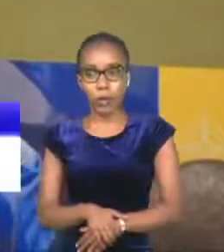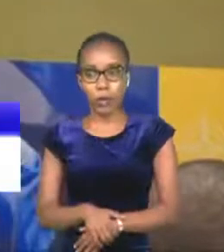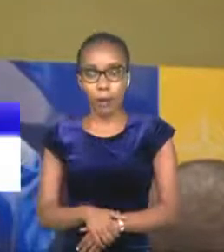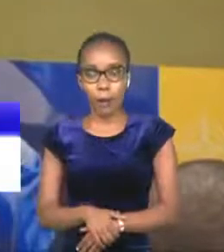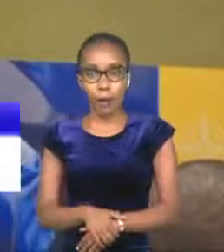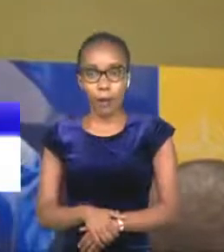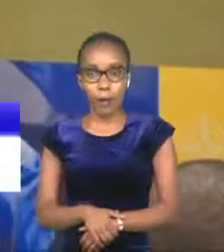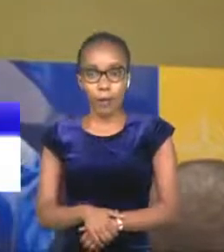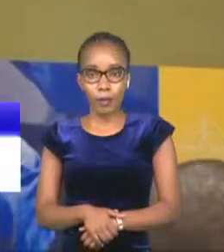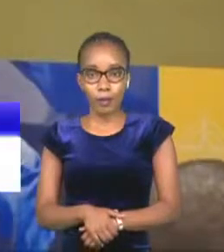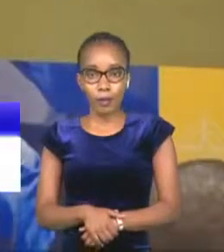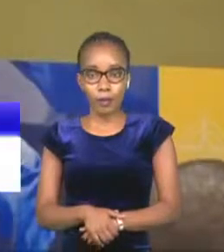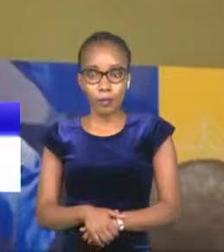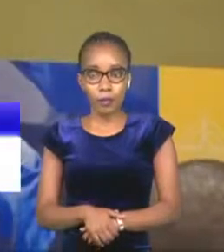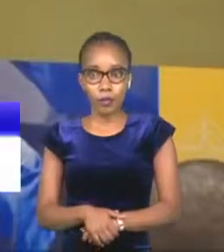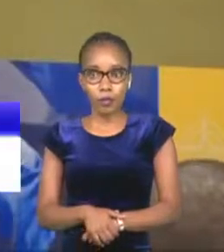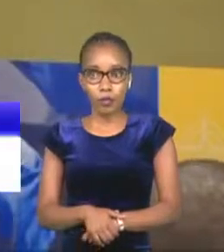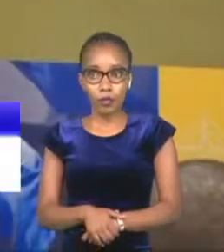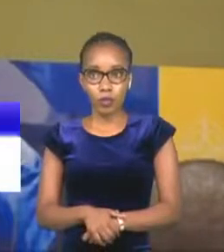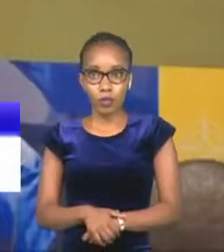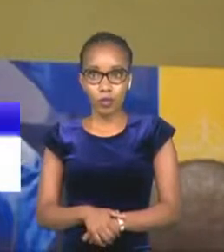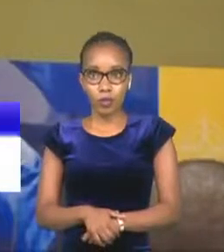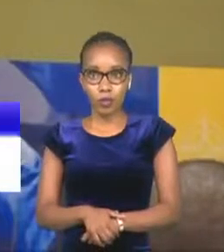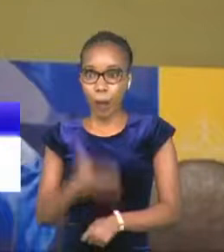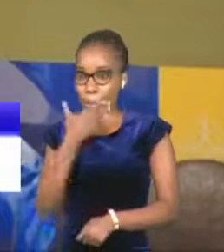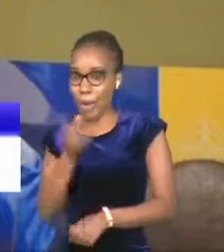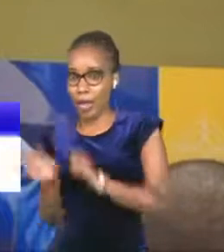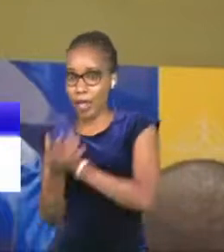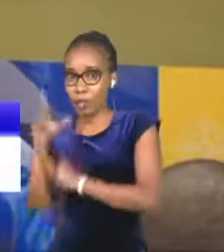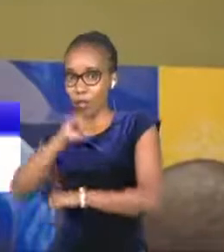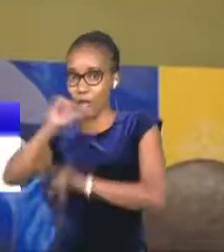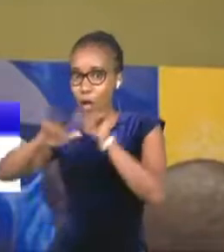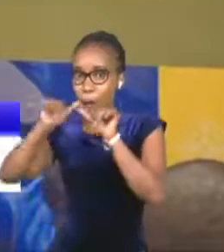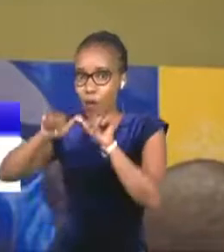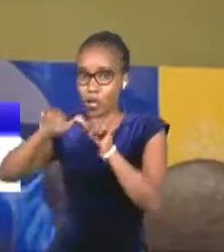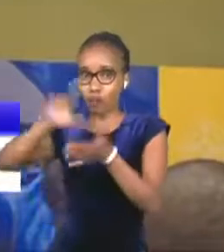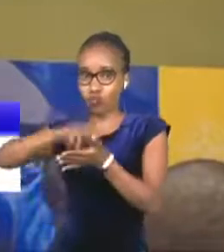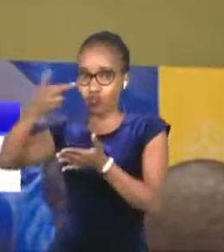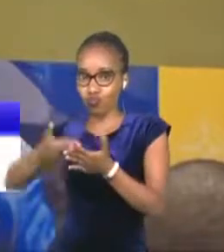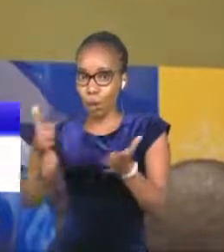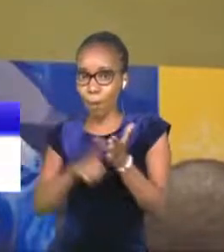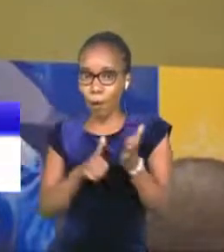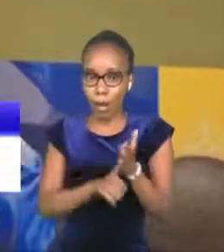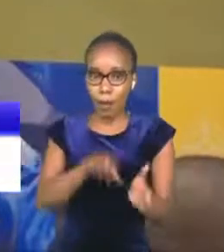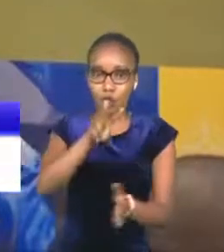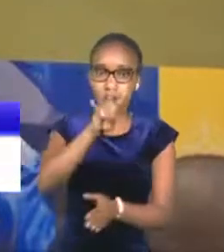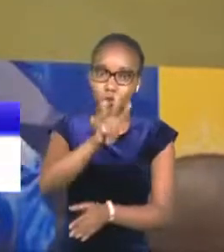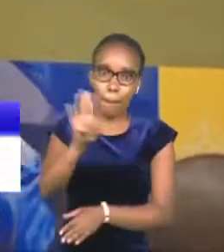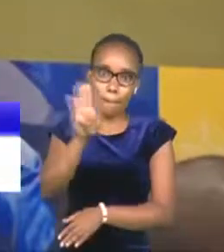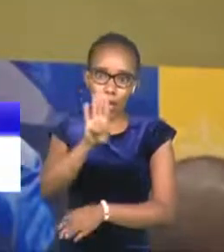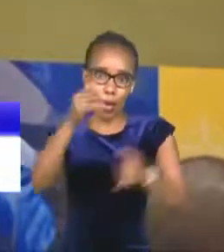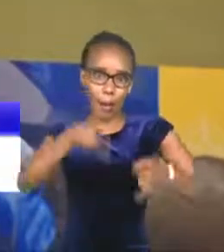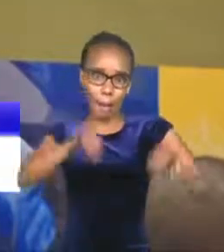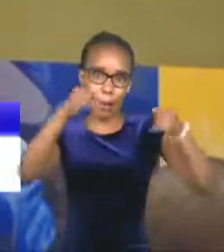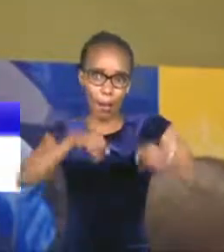And what Gitoga said about the resource gap of 24 billion to fully implement